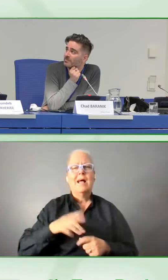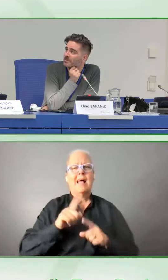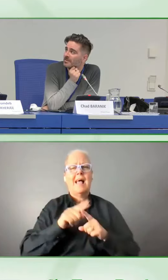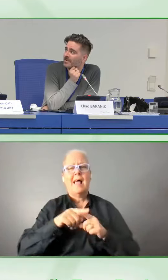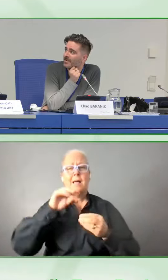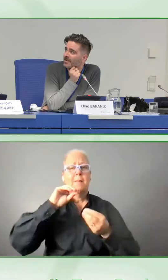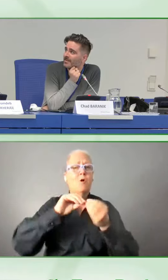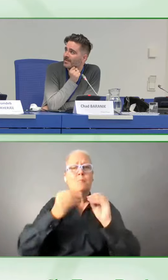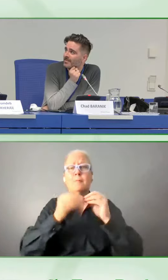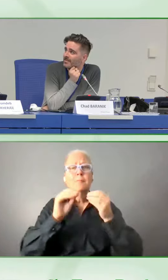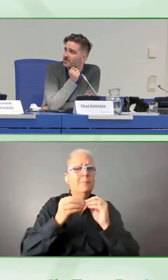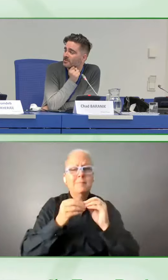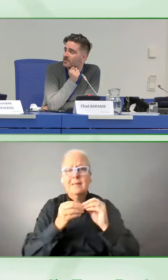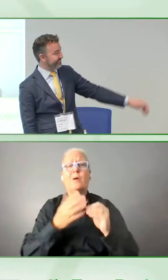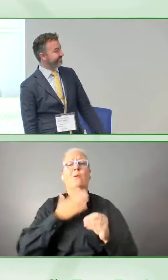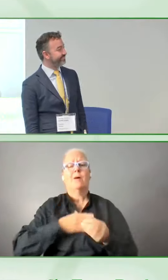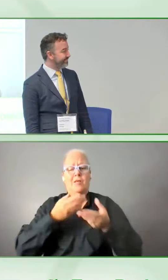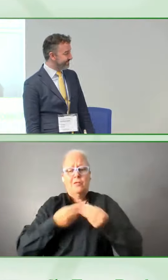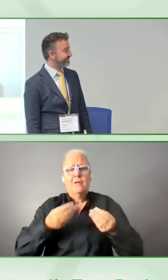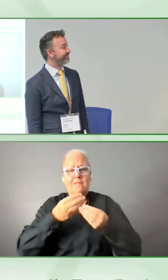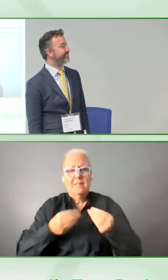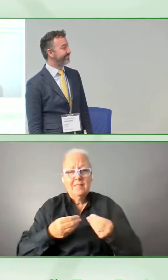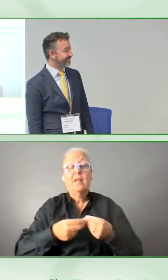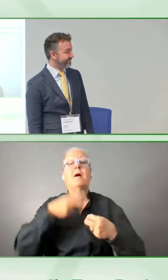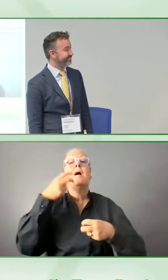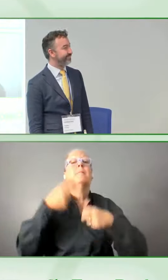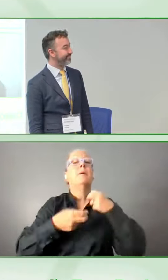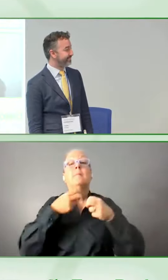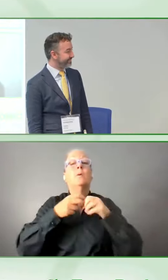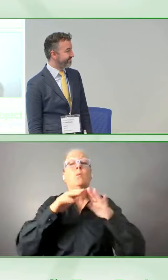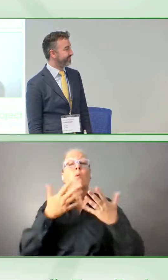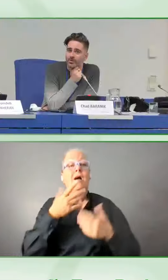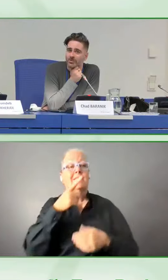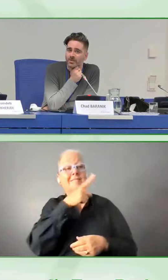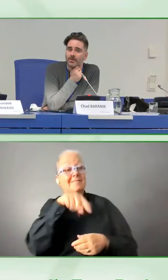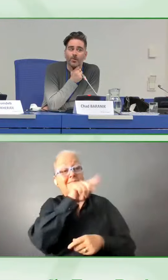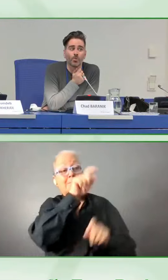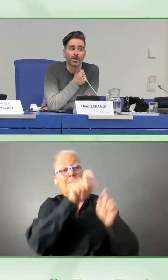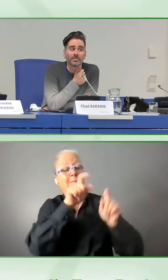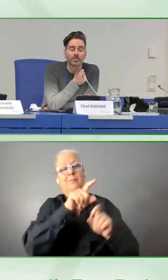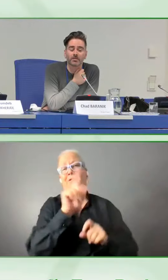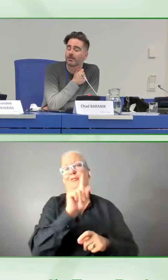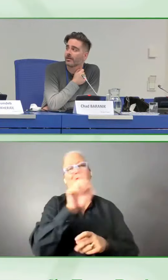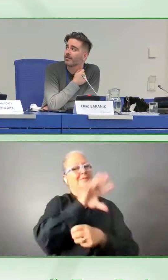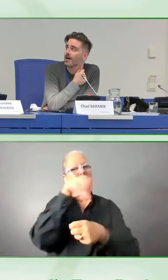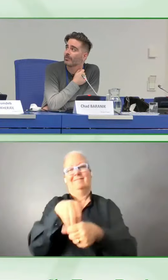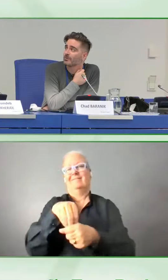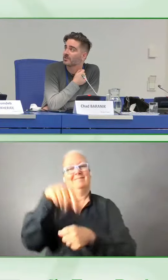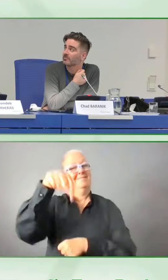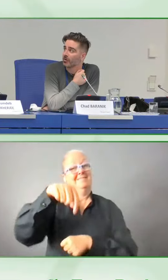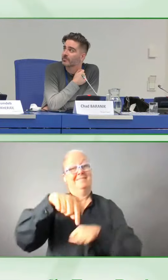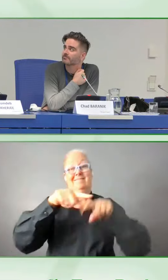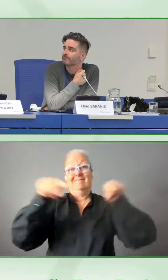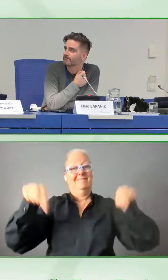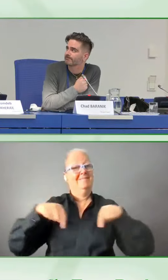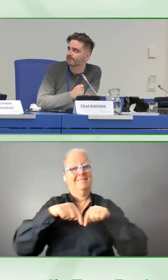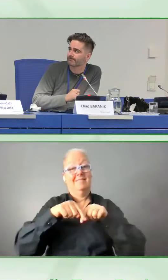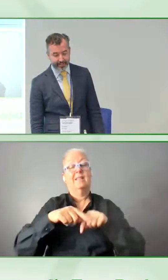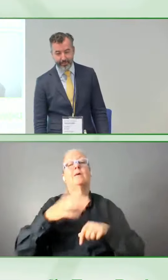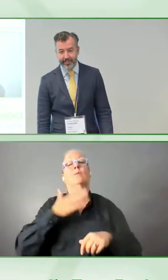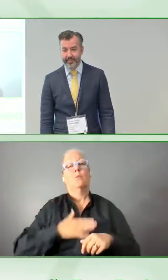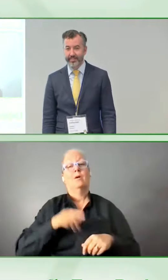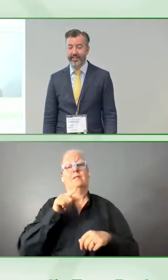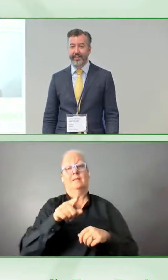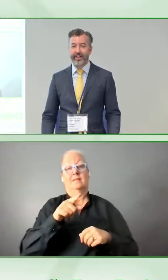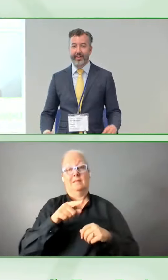in the room. And I think that's a really critical thing. So like I said before, it's about building with and not building for.